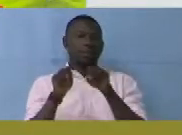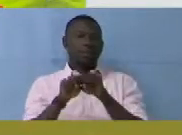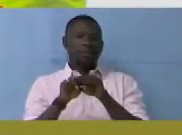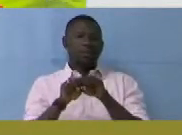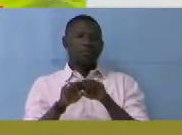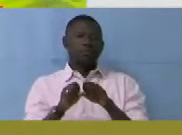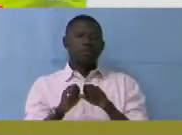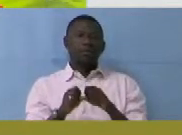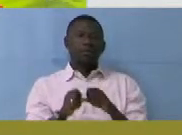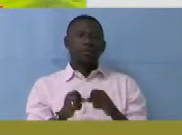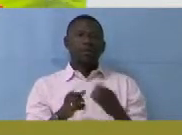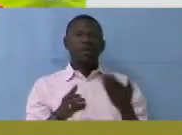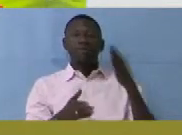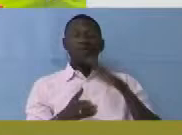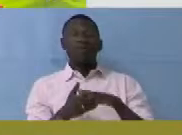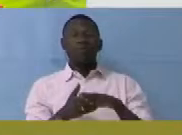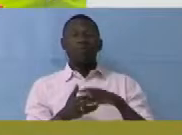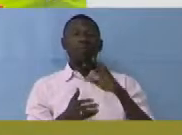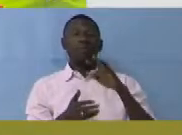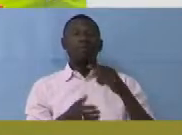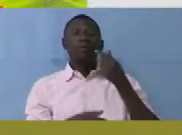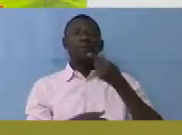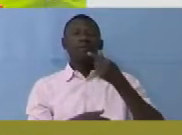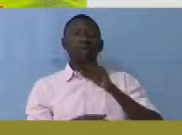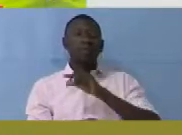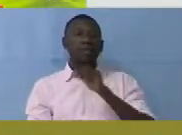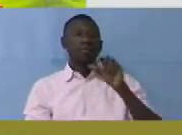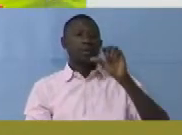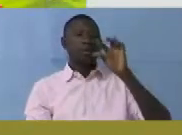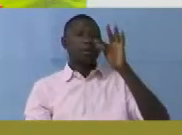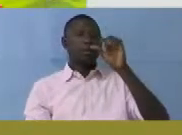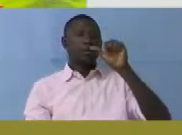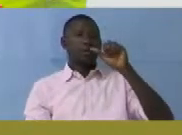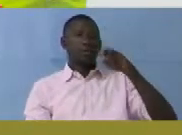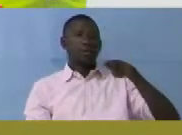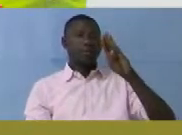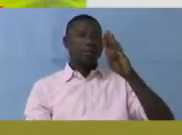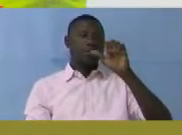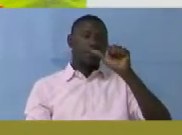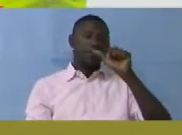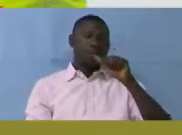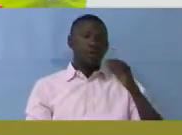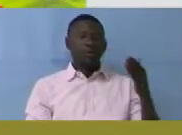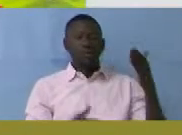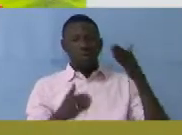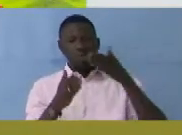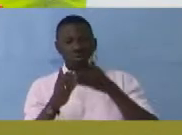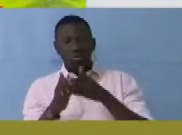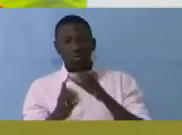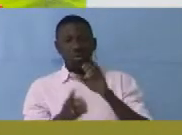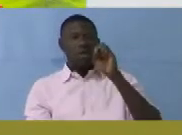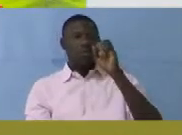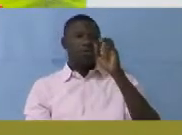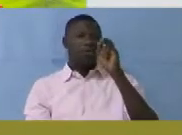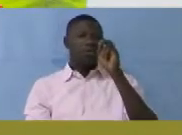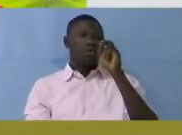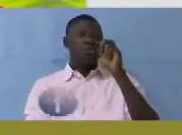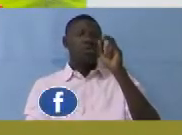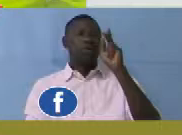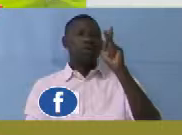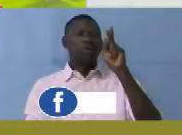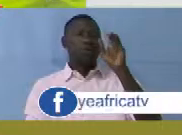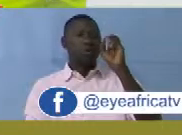All the way from Tamba. Tamba to Sokon. Tamba kana Sokon. And that's where they entered